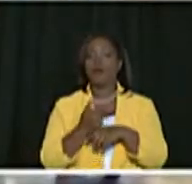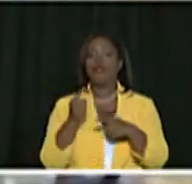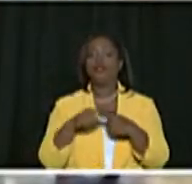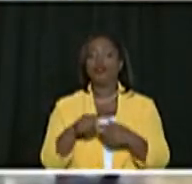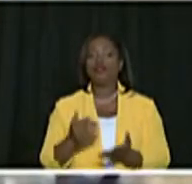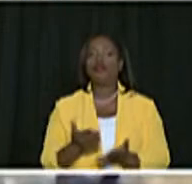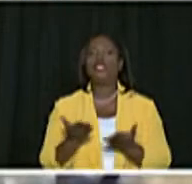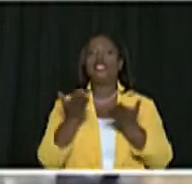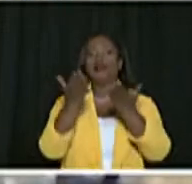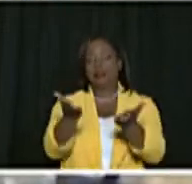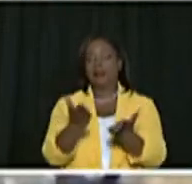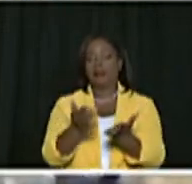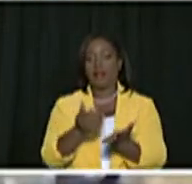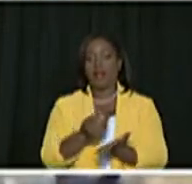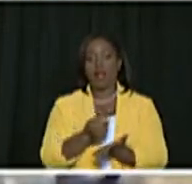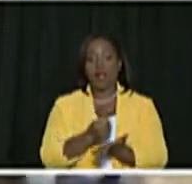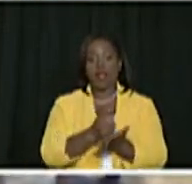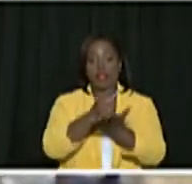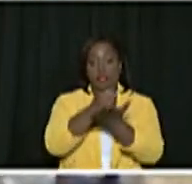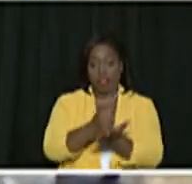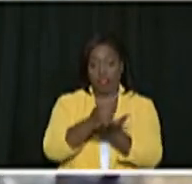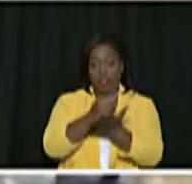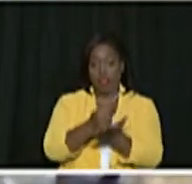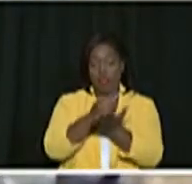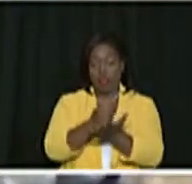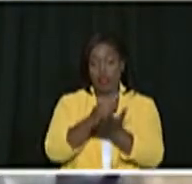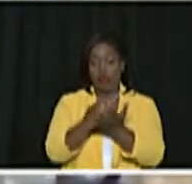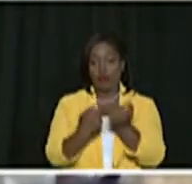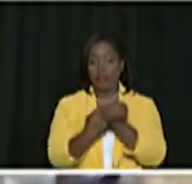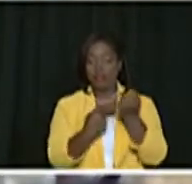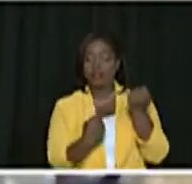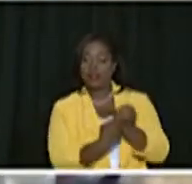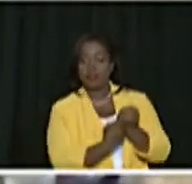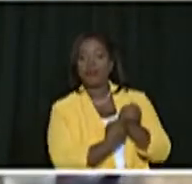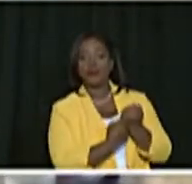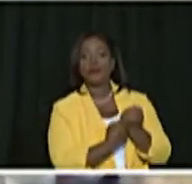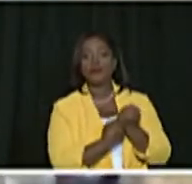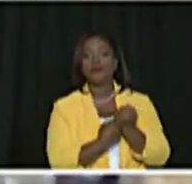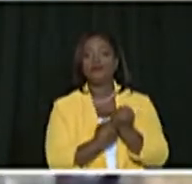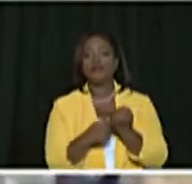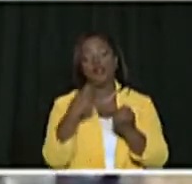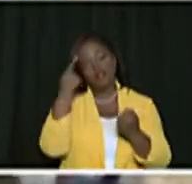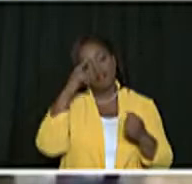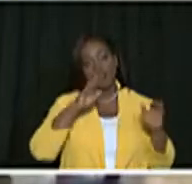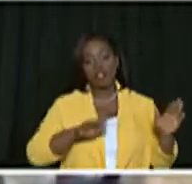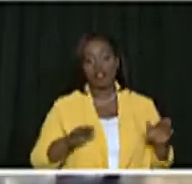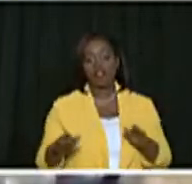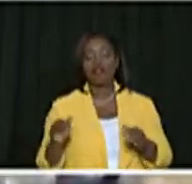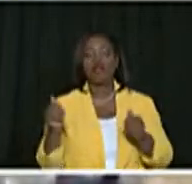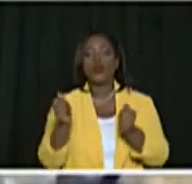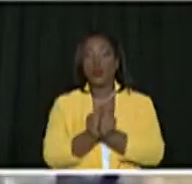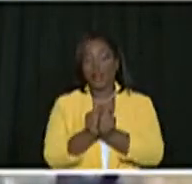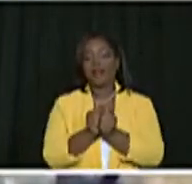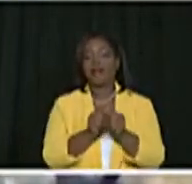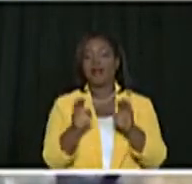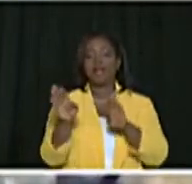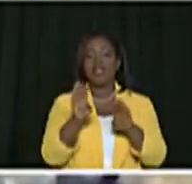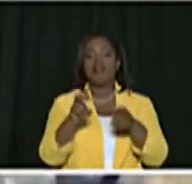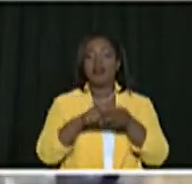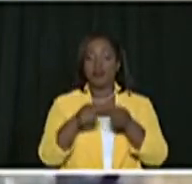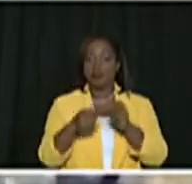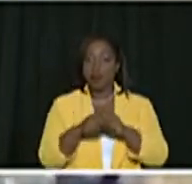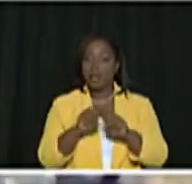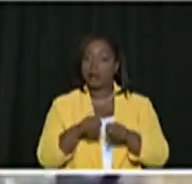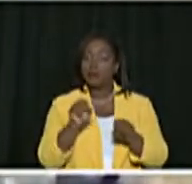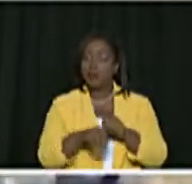So we have that kind of those sessions for children with behavioral problems. So we're saying to parents,